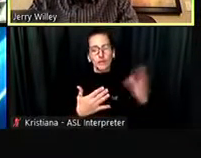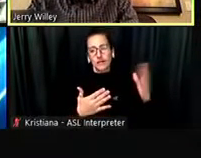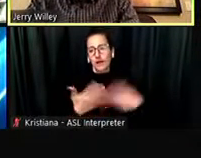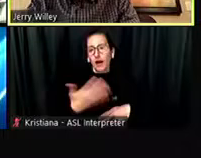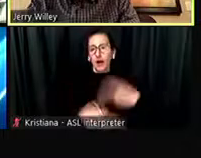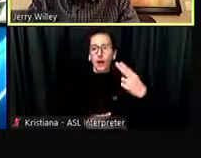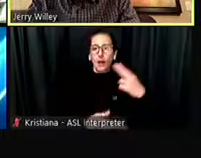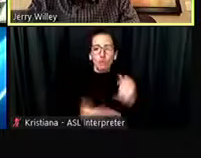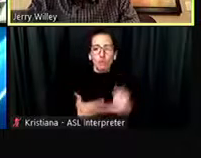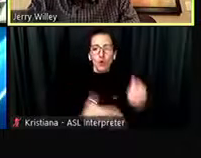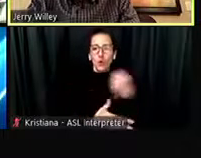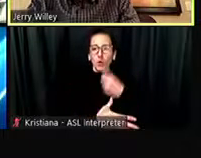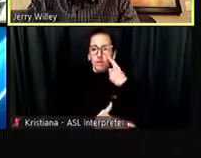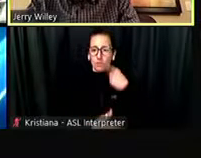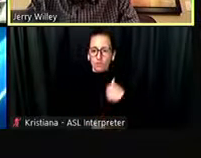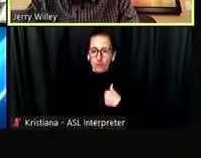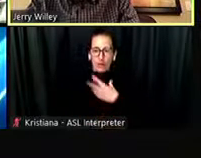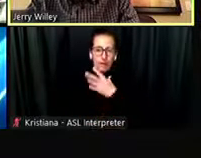you, Chair.